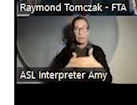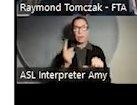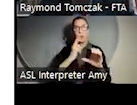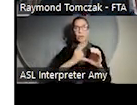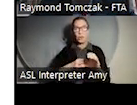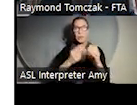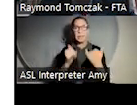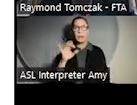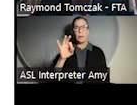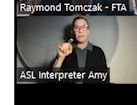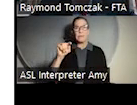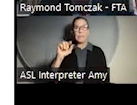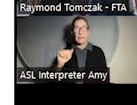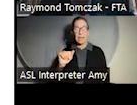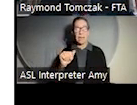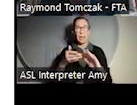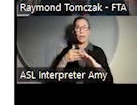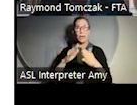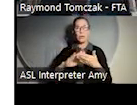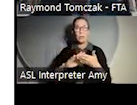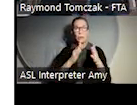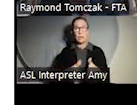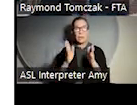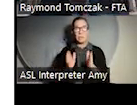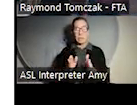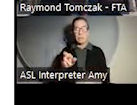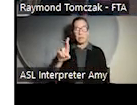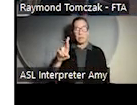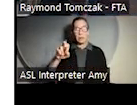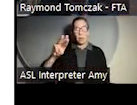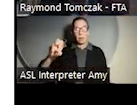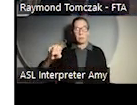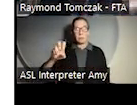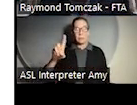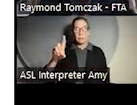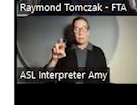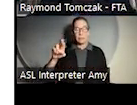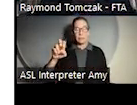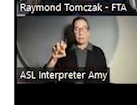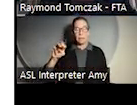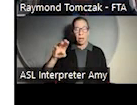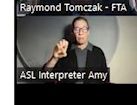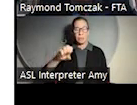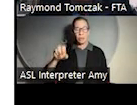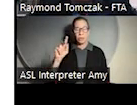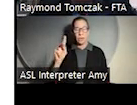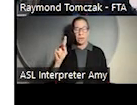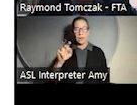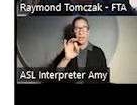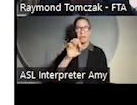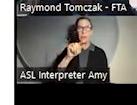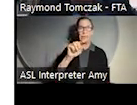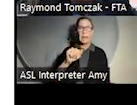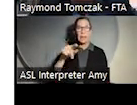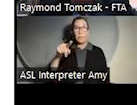FTA Region 2 is Community Planner Mr. Raymond Tomchek. While the FTA and the Port Authority